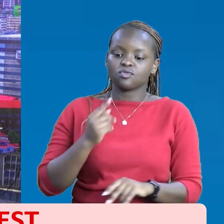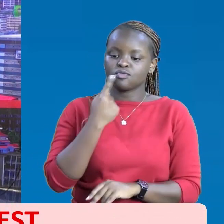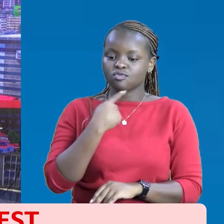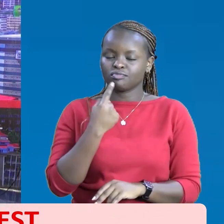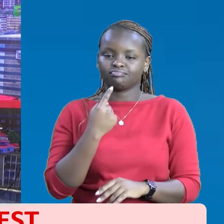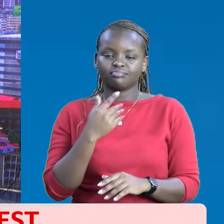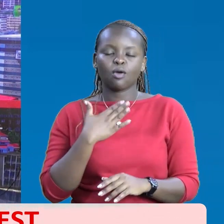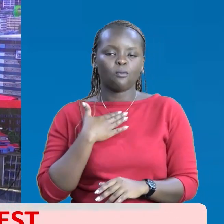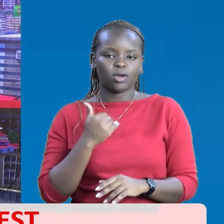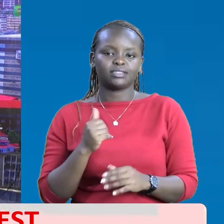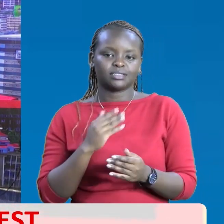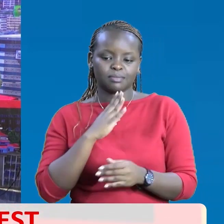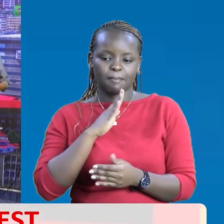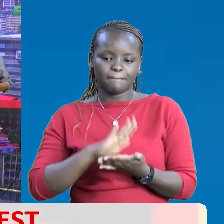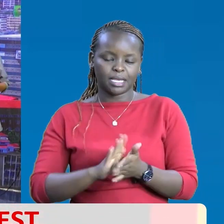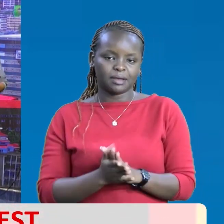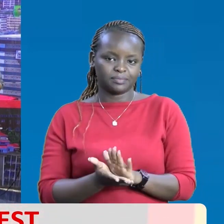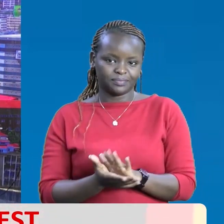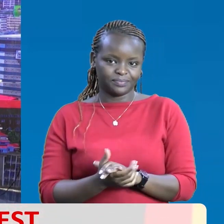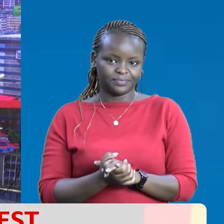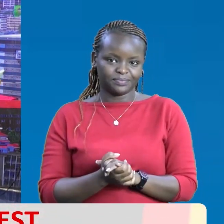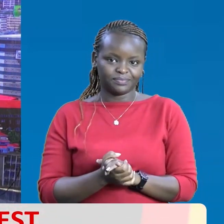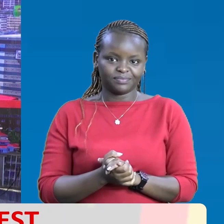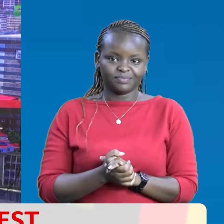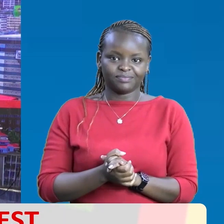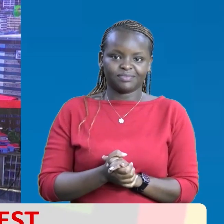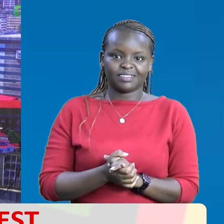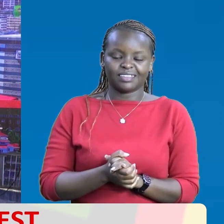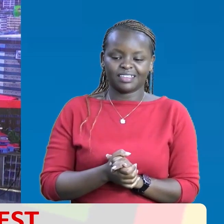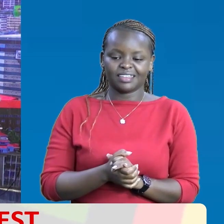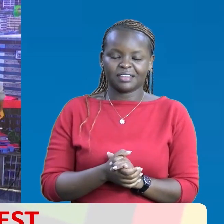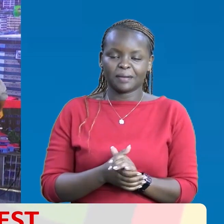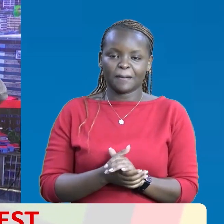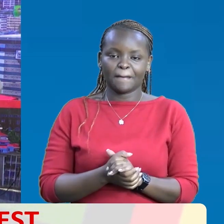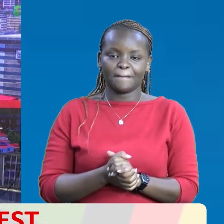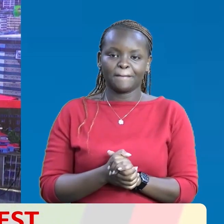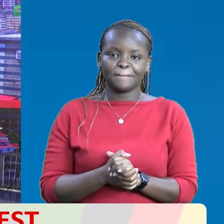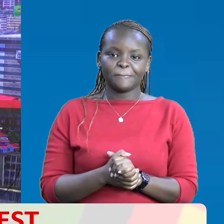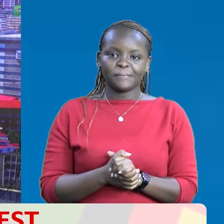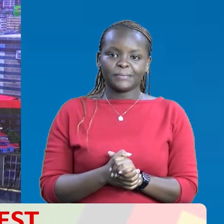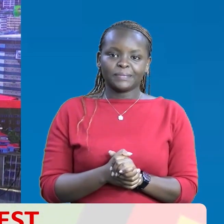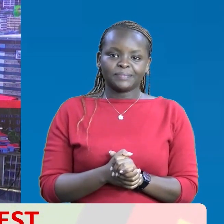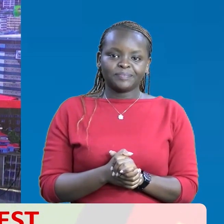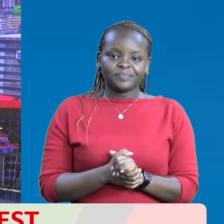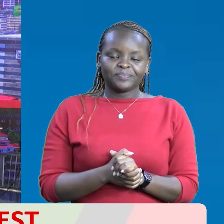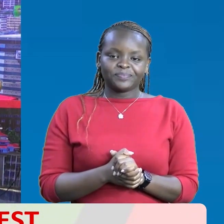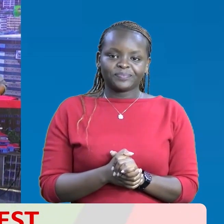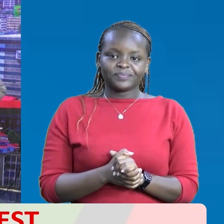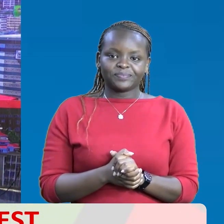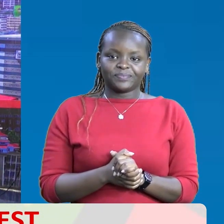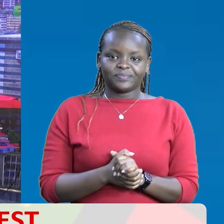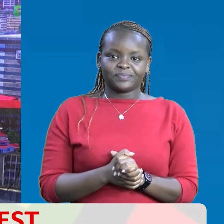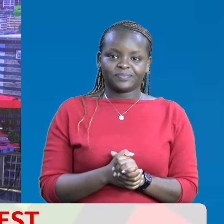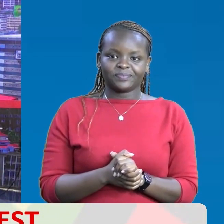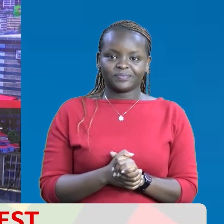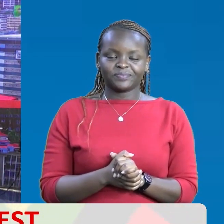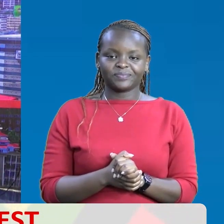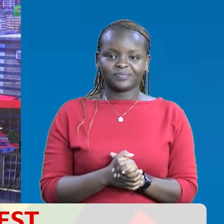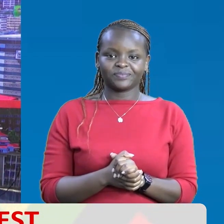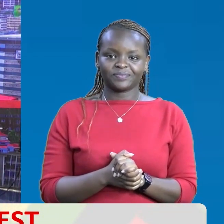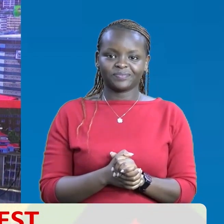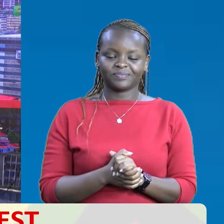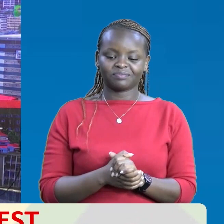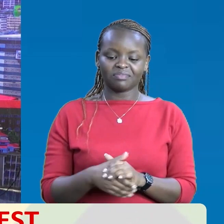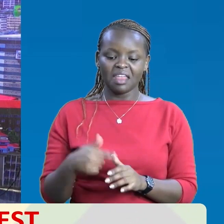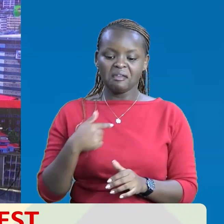you're conscious about yourself. Uko like mfika hivi nje uko acha nirudi ni confirm venye nakaa tena. Mfika Reggae niko basi